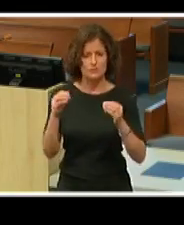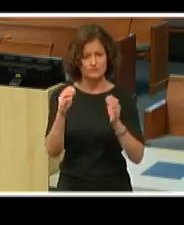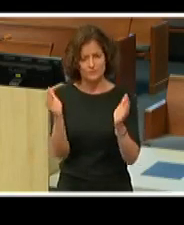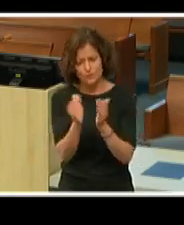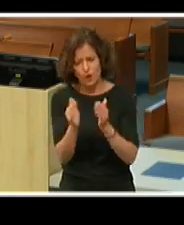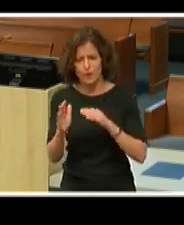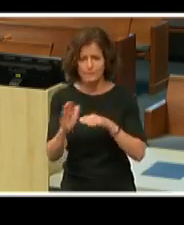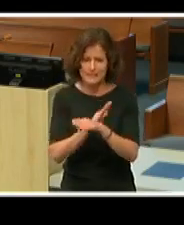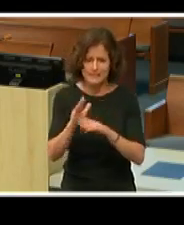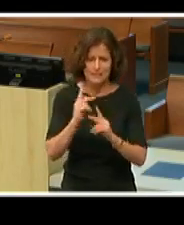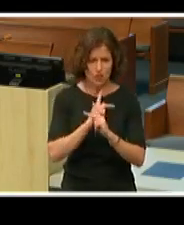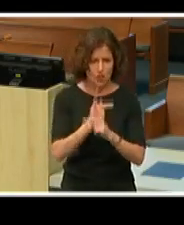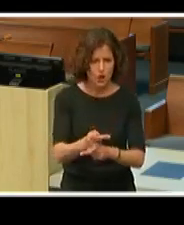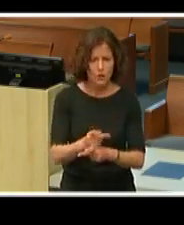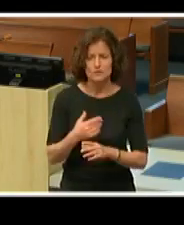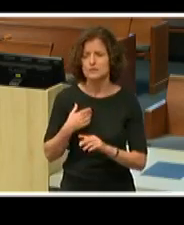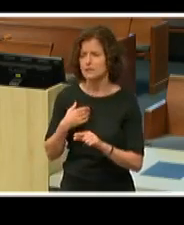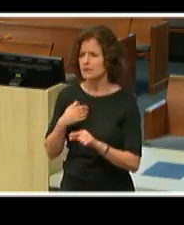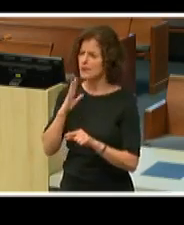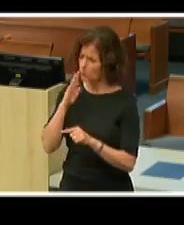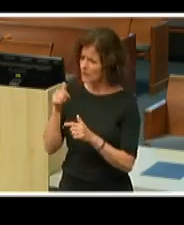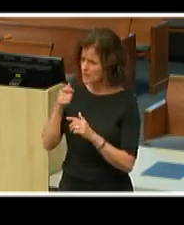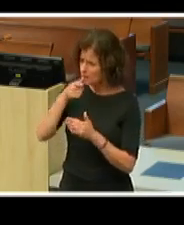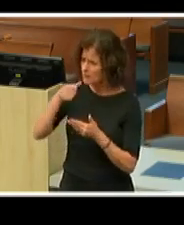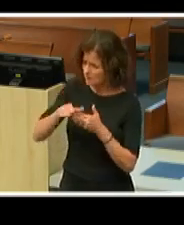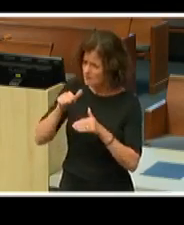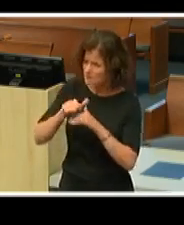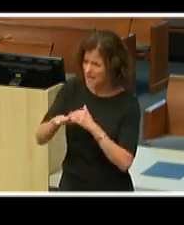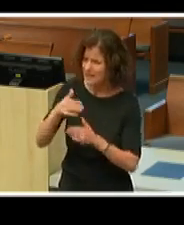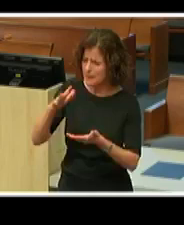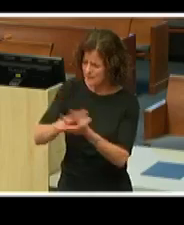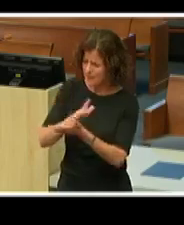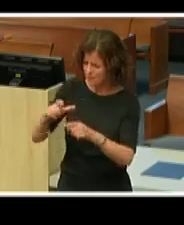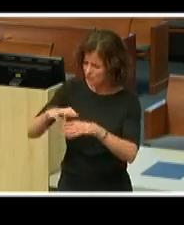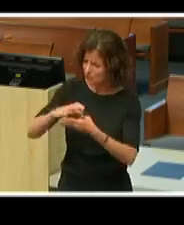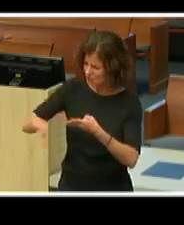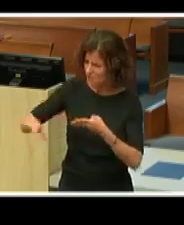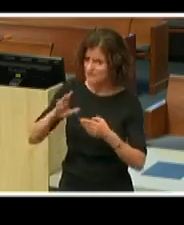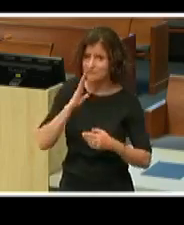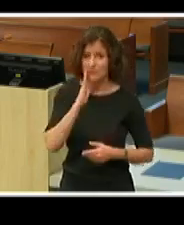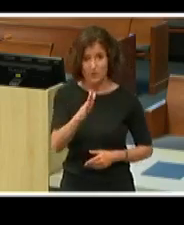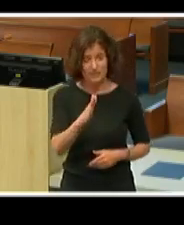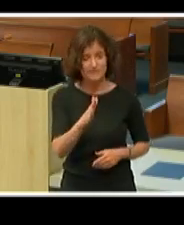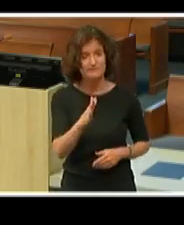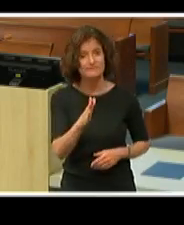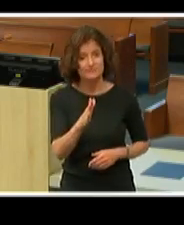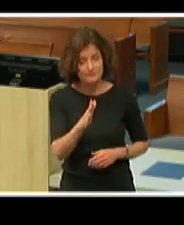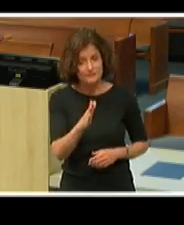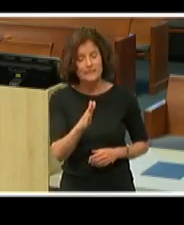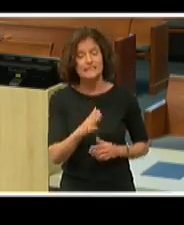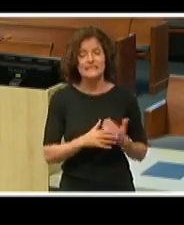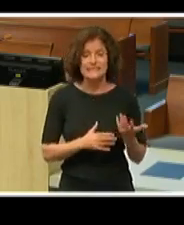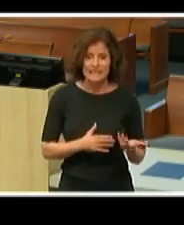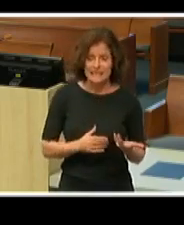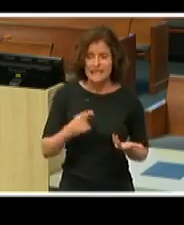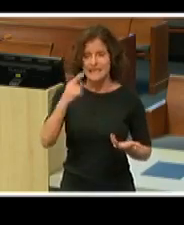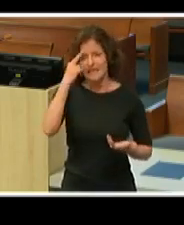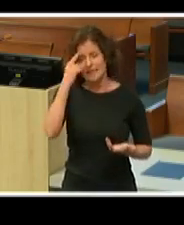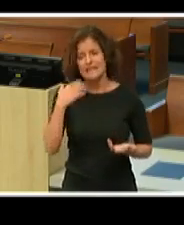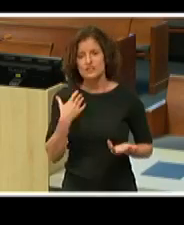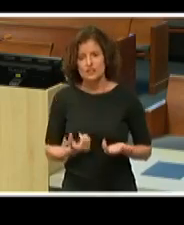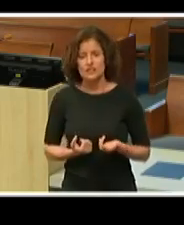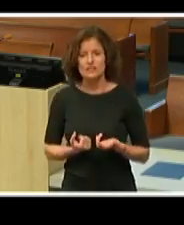Sure, no, they're going to be mailing paper checks to people. They are. Yes. Yeah. And I think that, you know, I think there's going to be